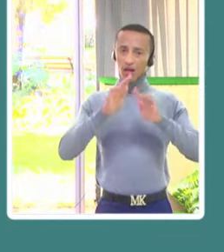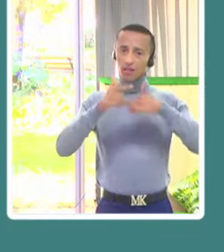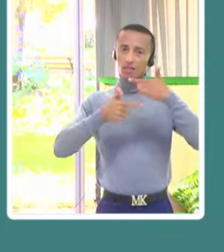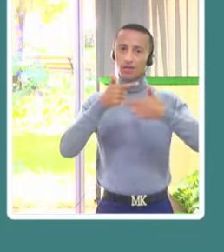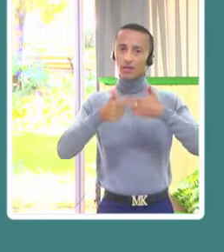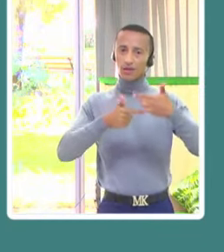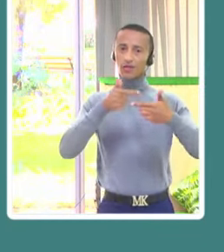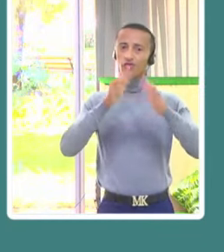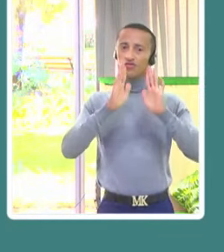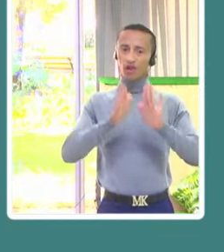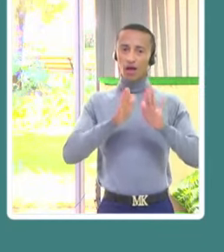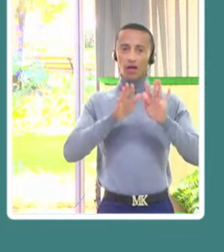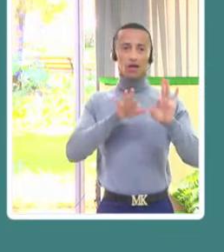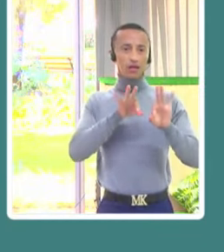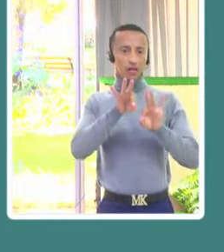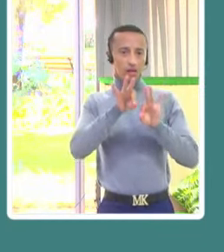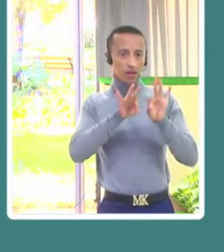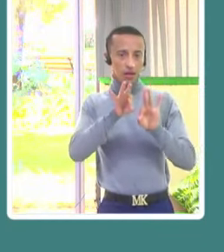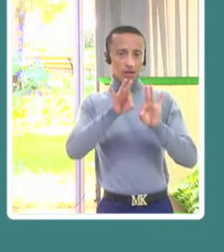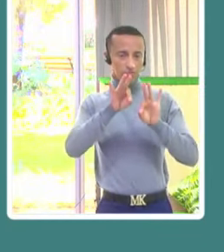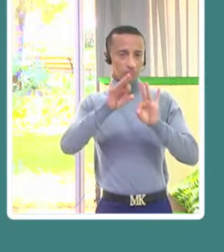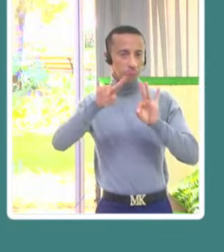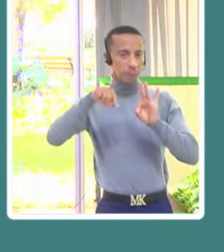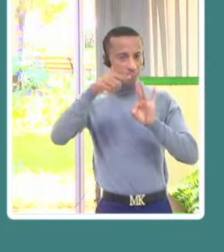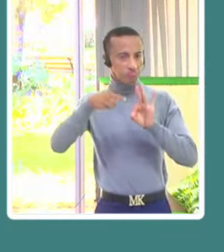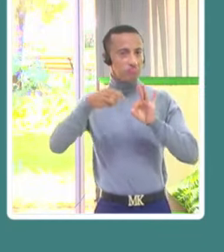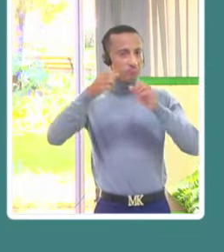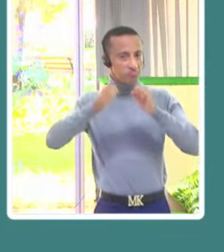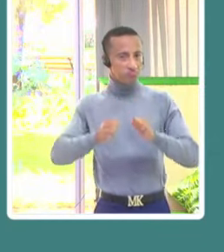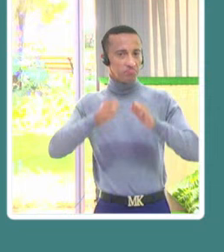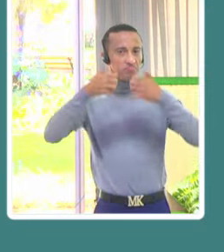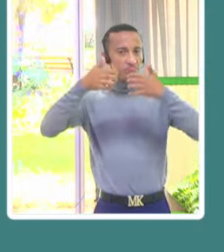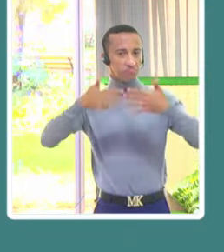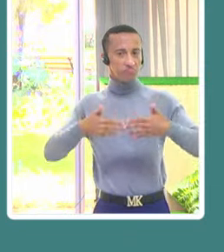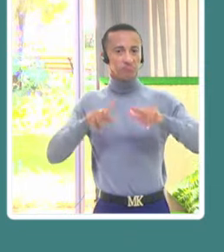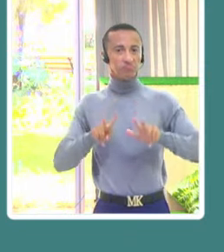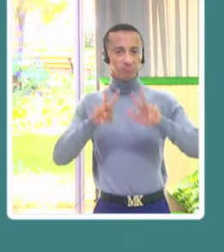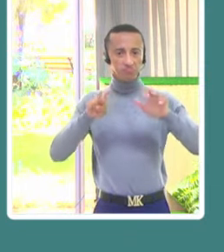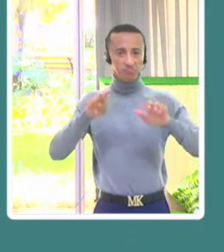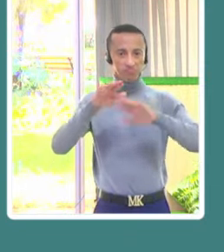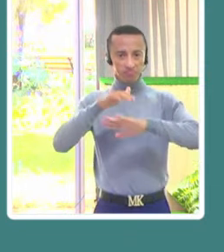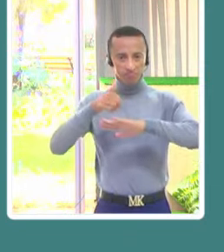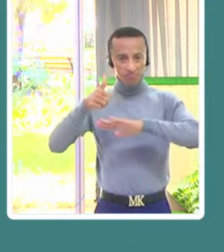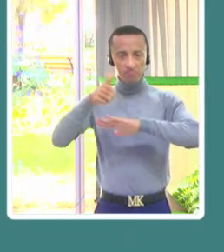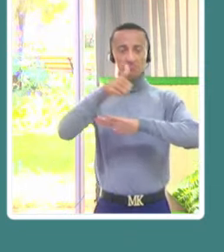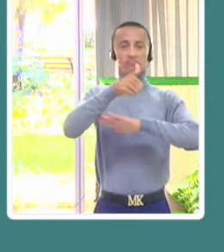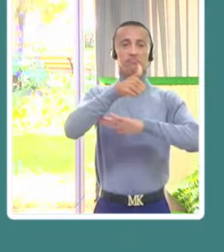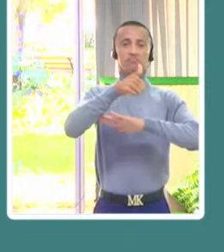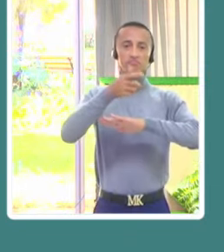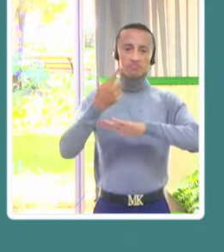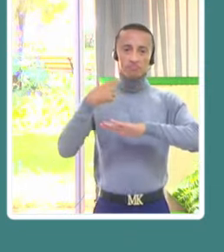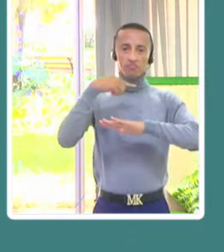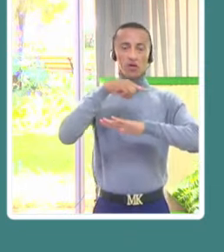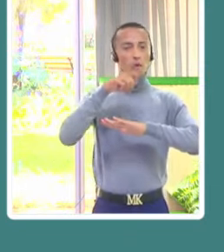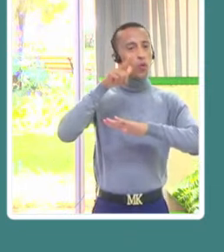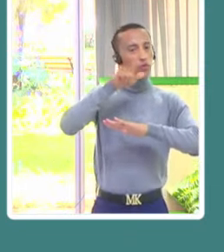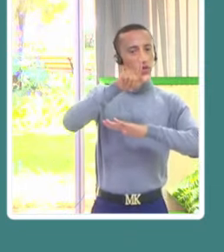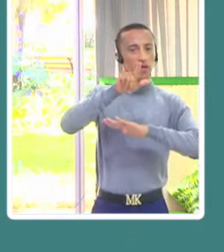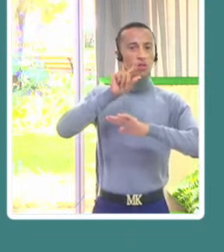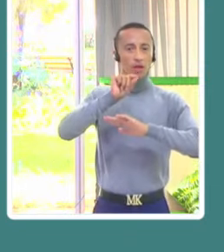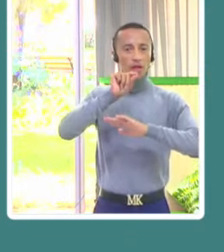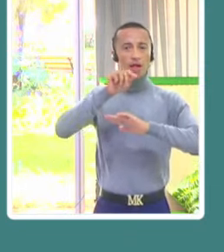bit to that. And these are all to drive innovation, inclusion,